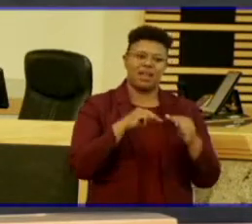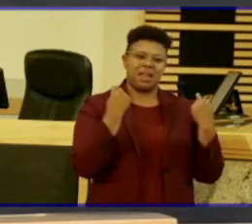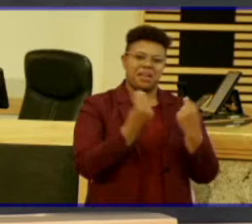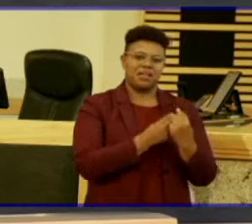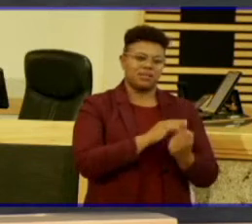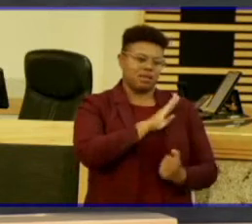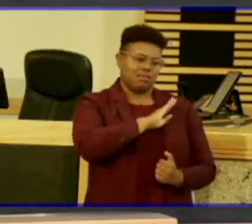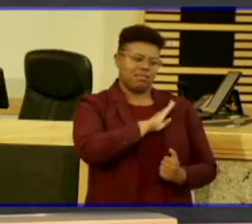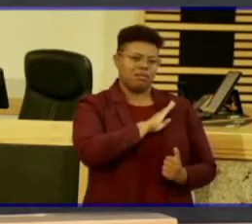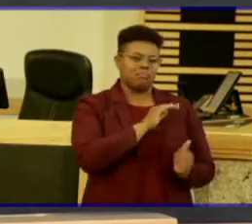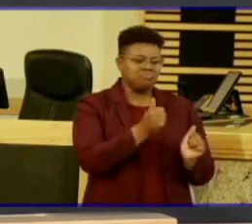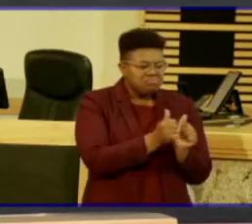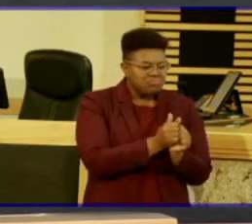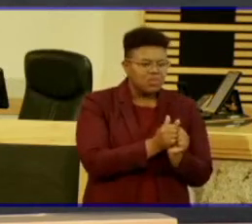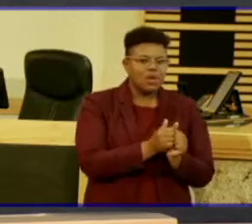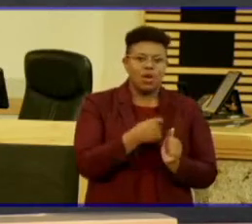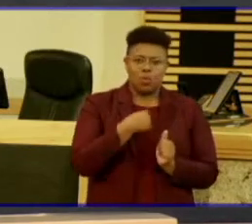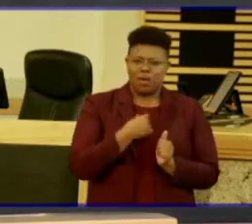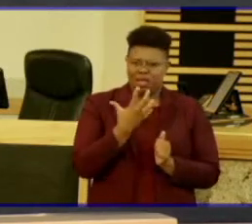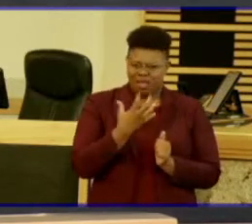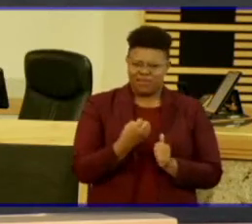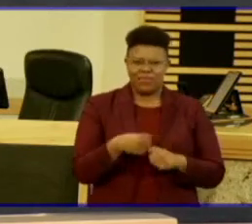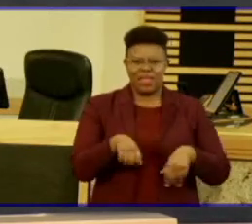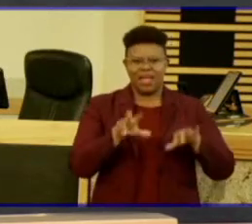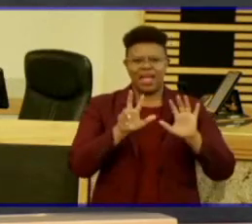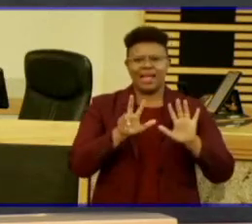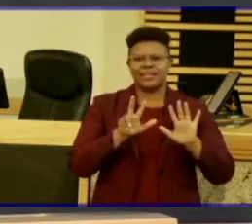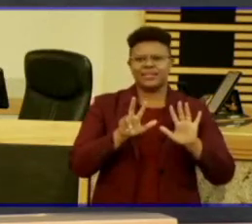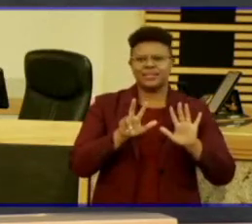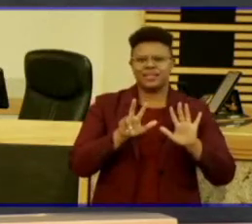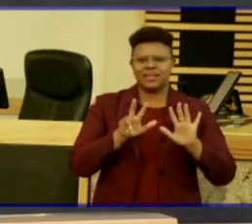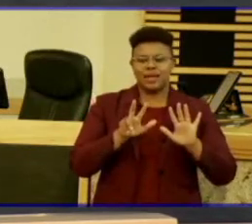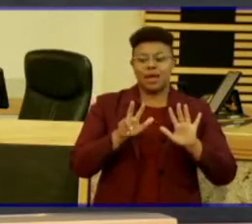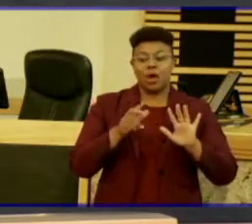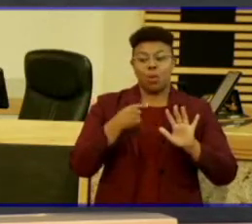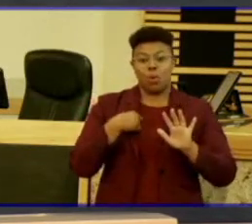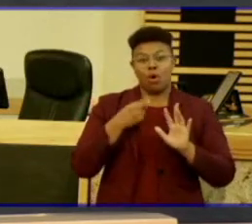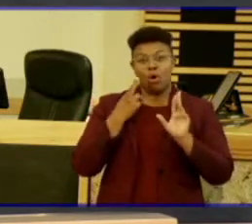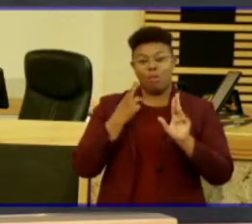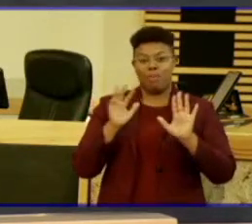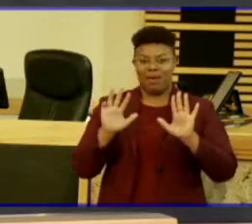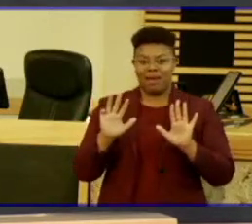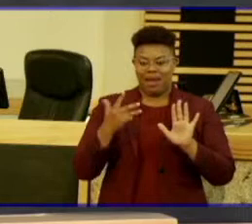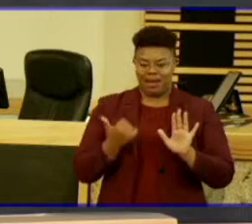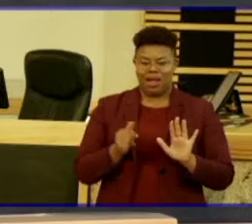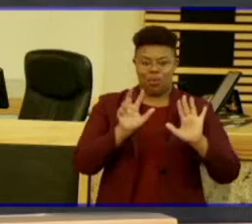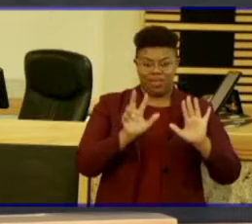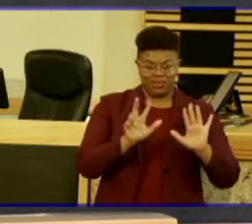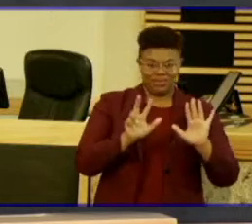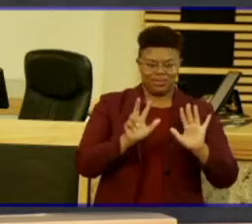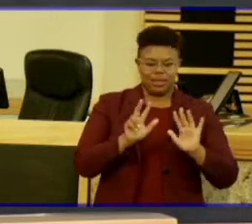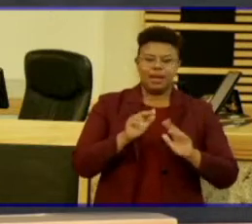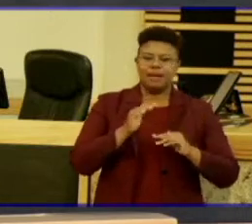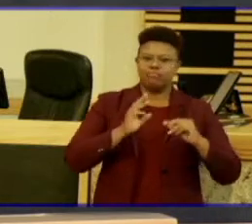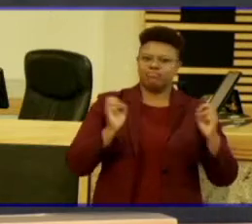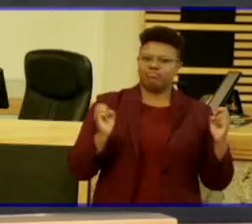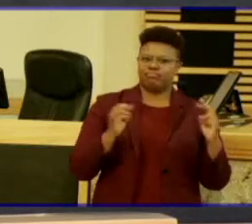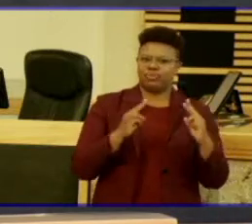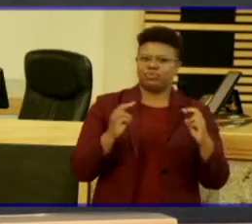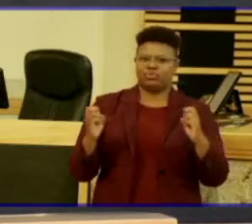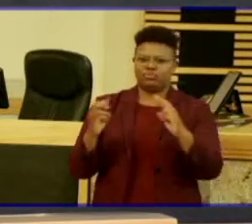already completed 8 of the 9 bail bridges from Zazulwana,